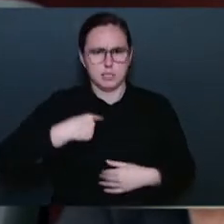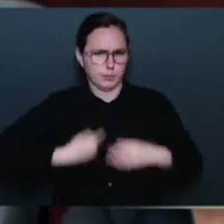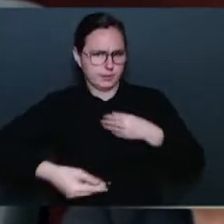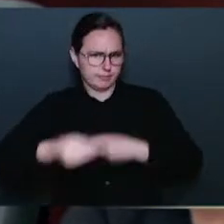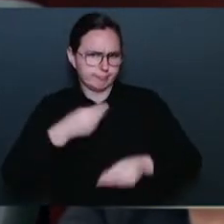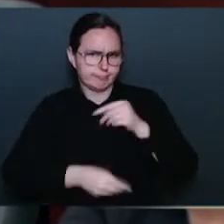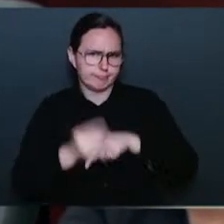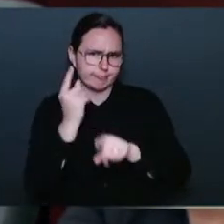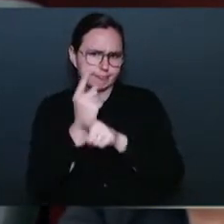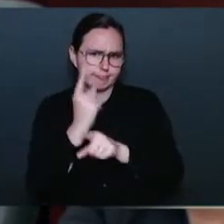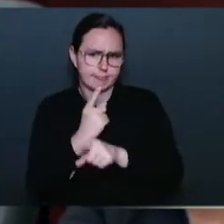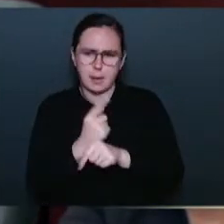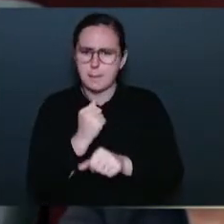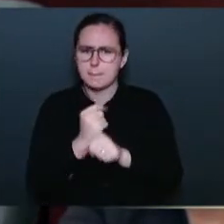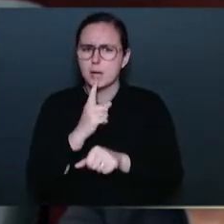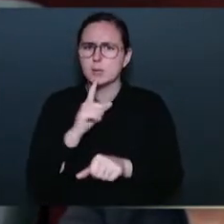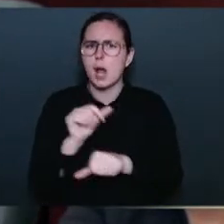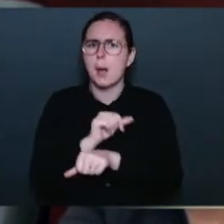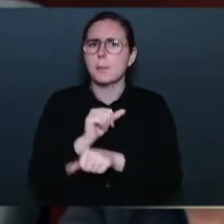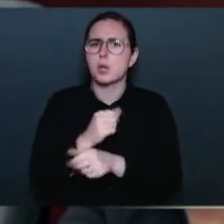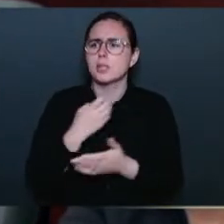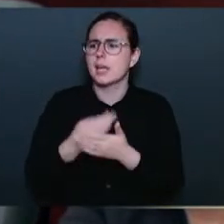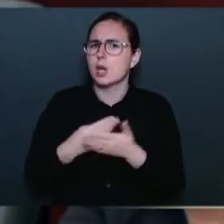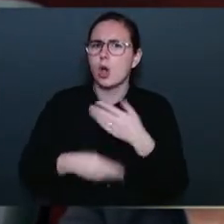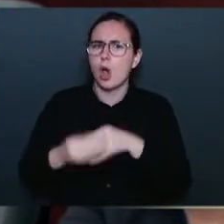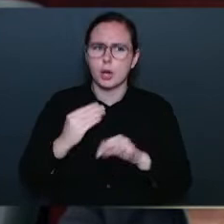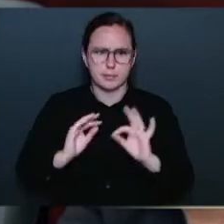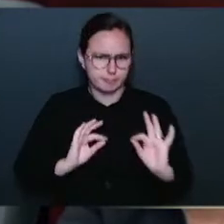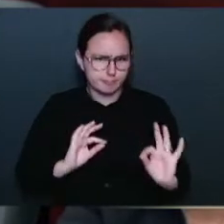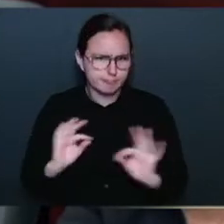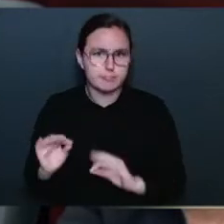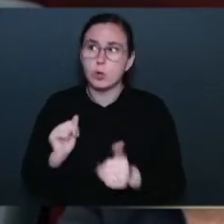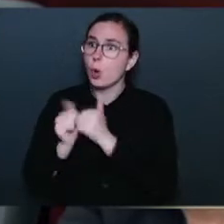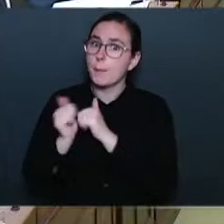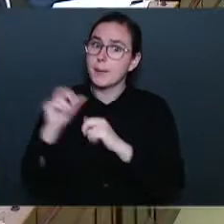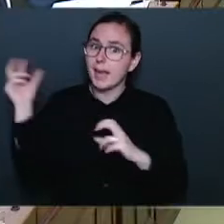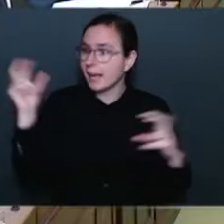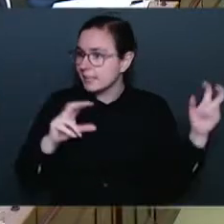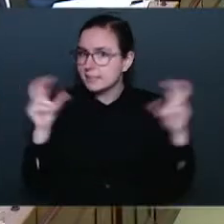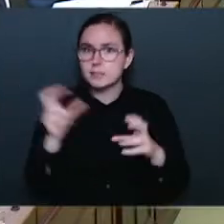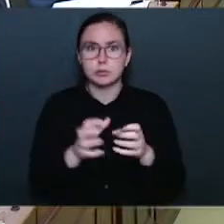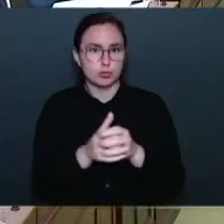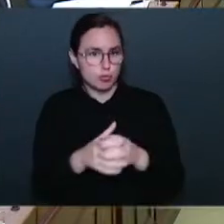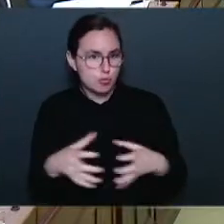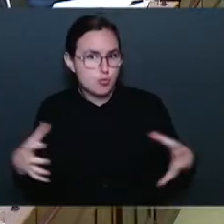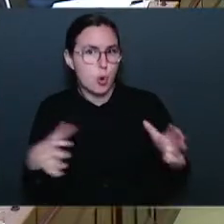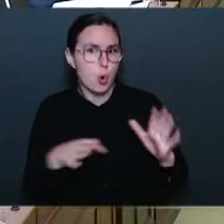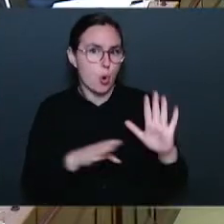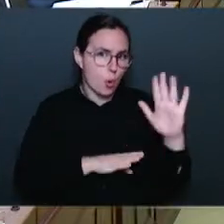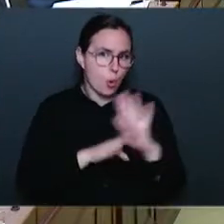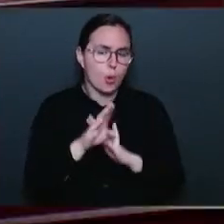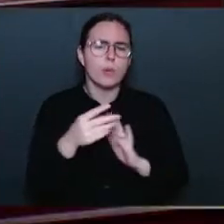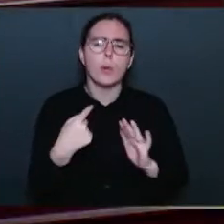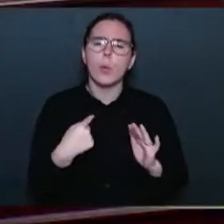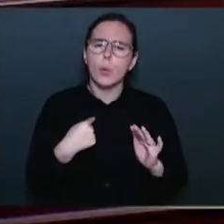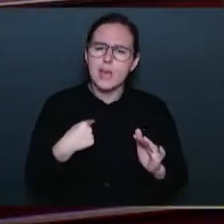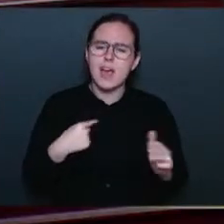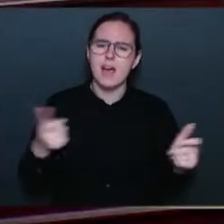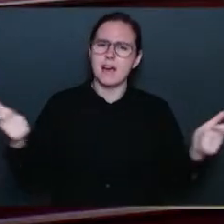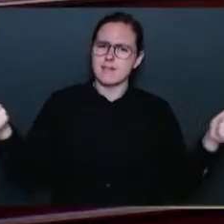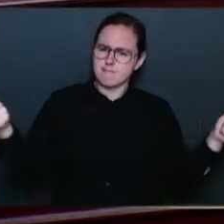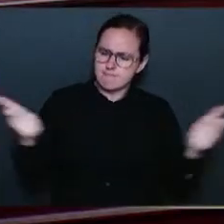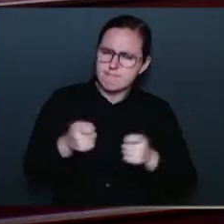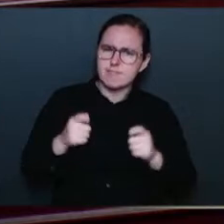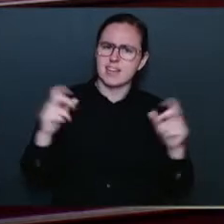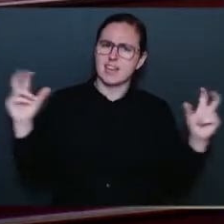attraction and growth Mr Speaker were they leading the nation in investment attraction remember for Edmonton Manning